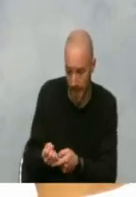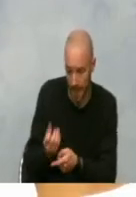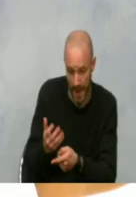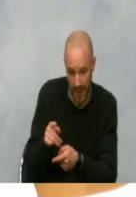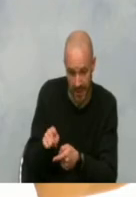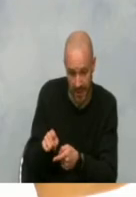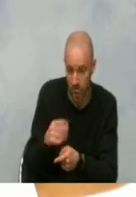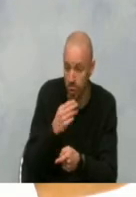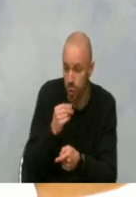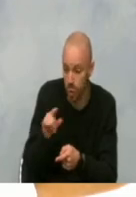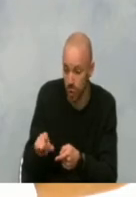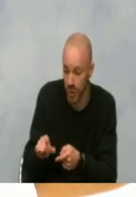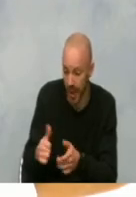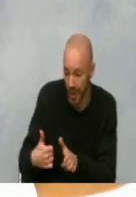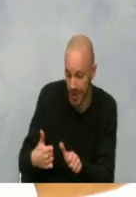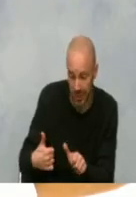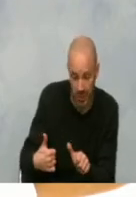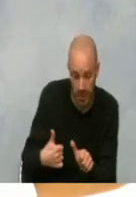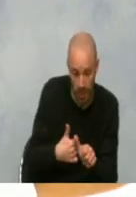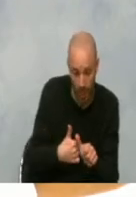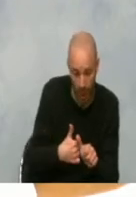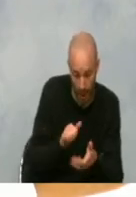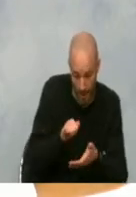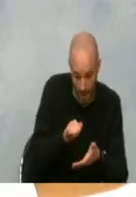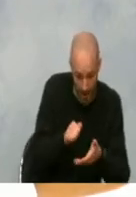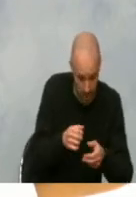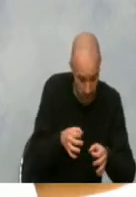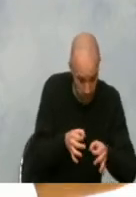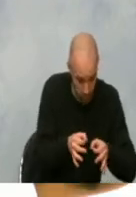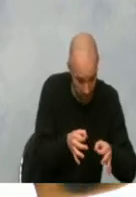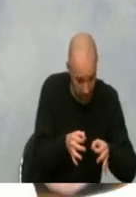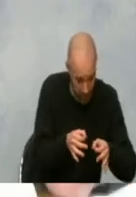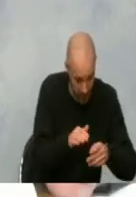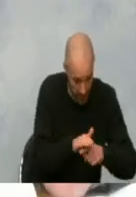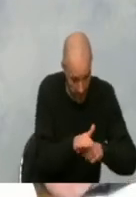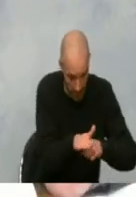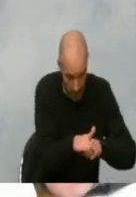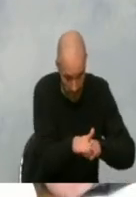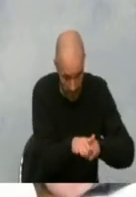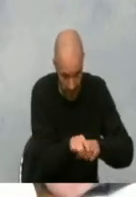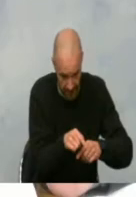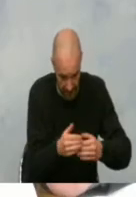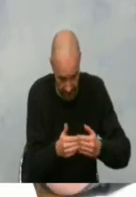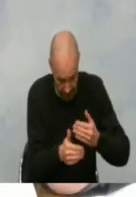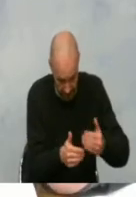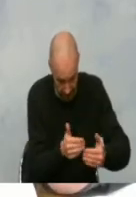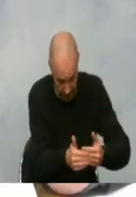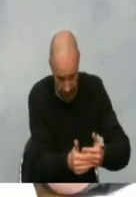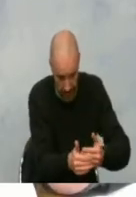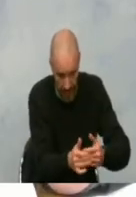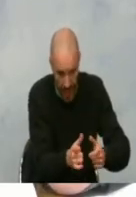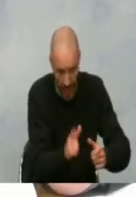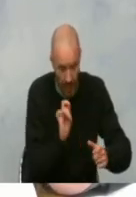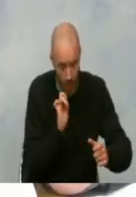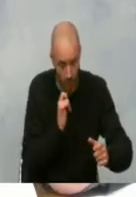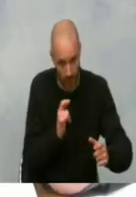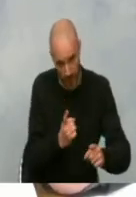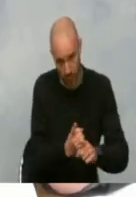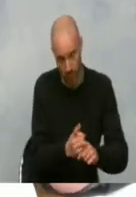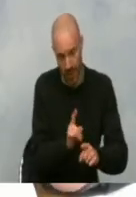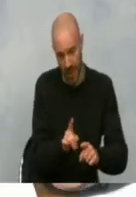budget strategy going forward. And I'll come back to that detail in a